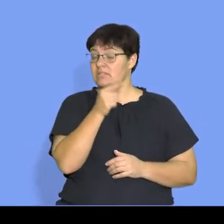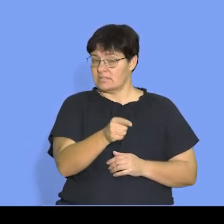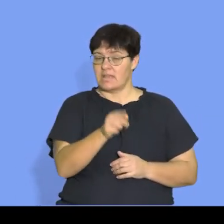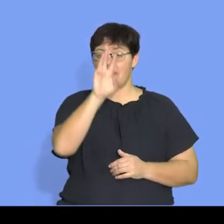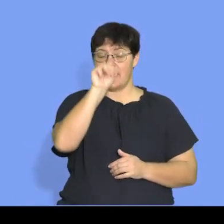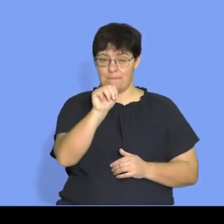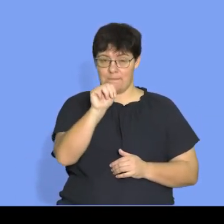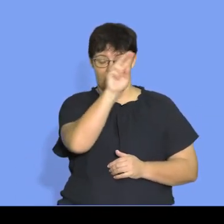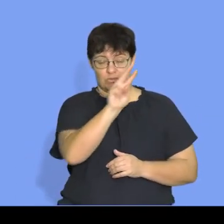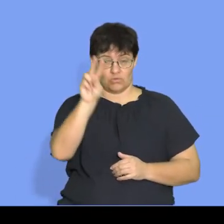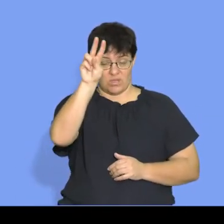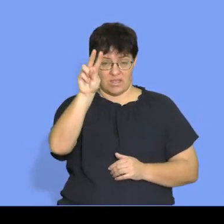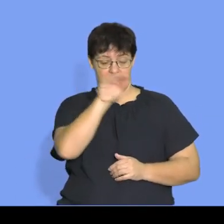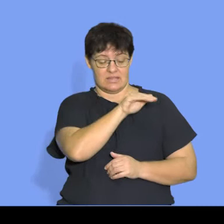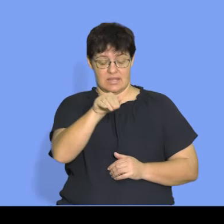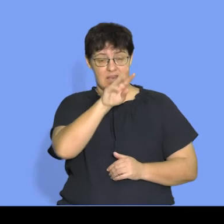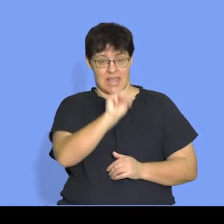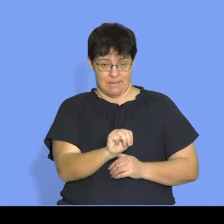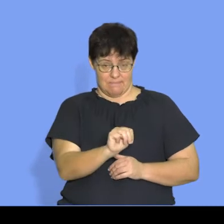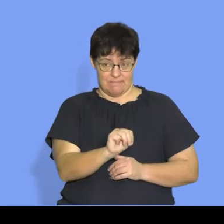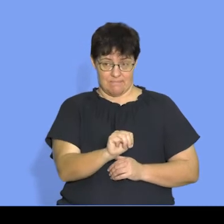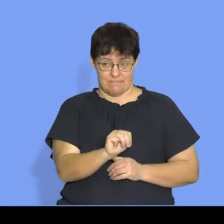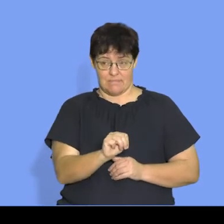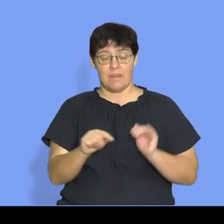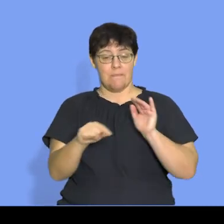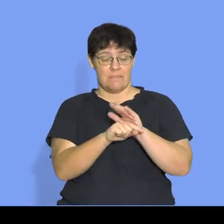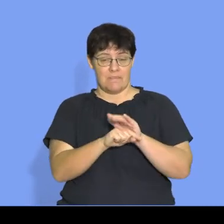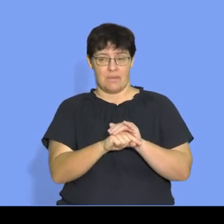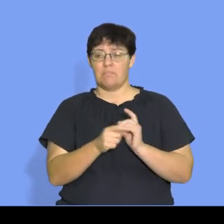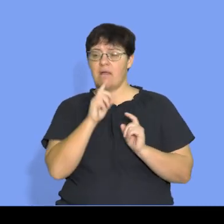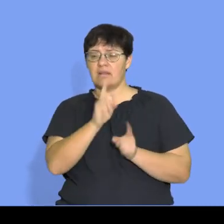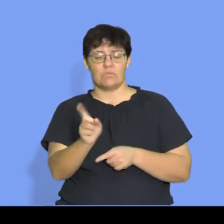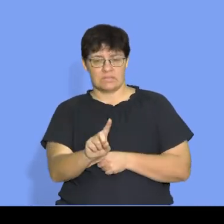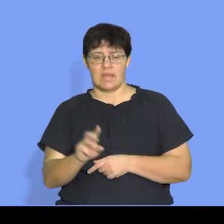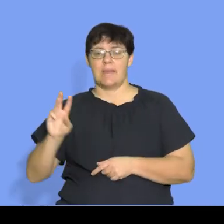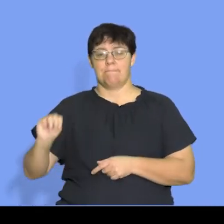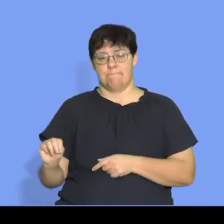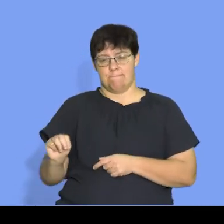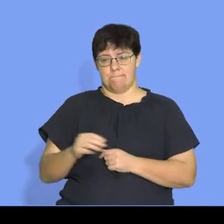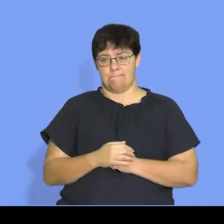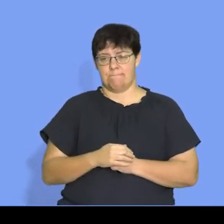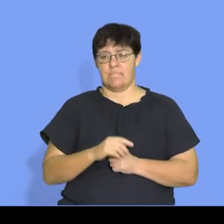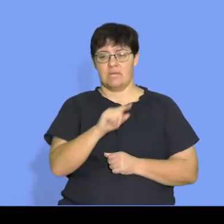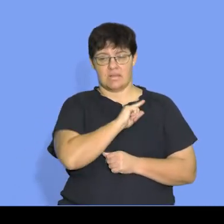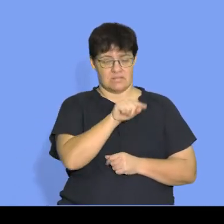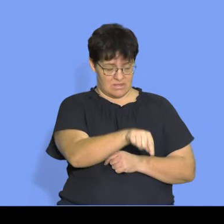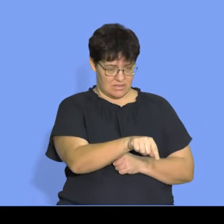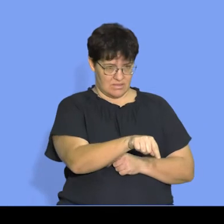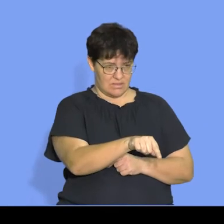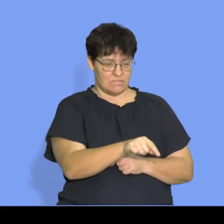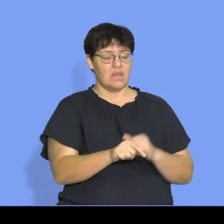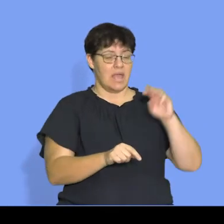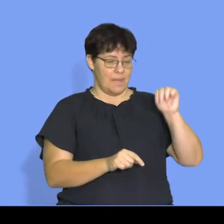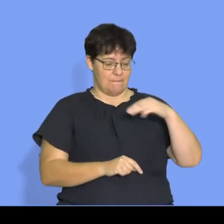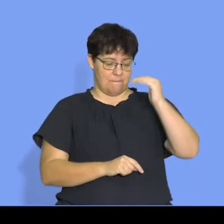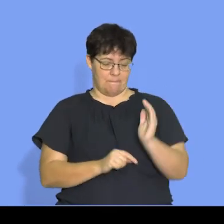m squared divided by m. My answer will just be m. Hence, that's the first term I write inside